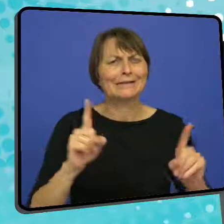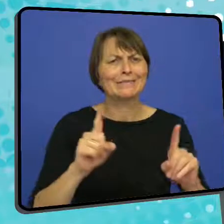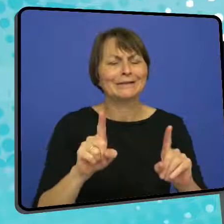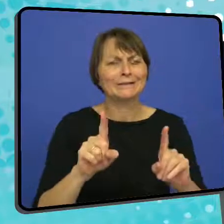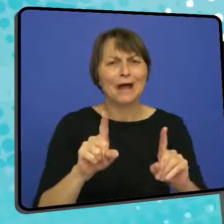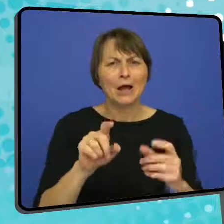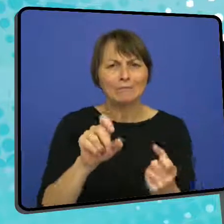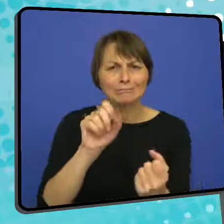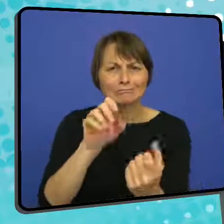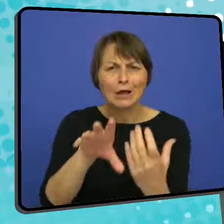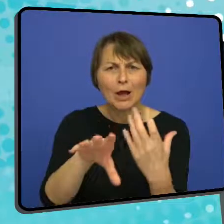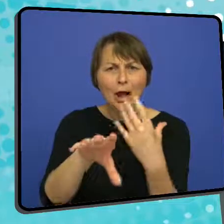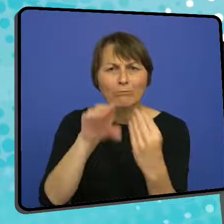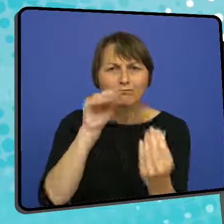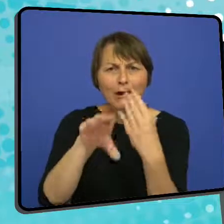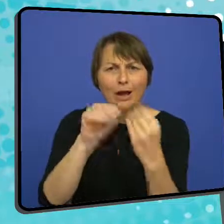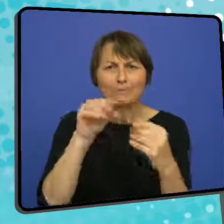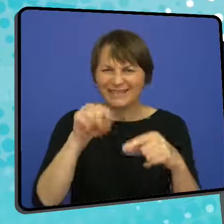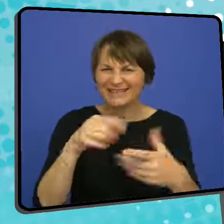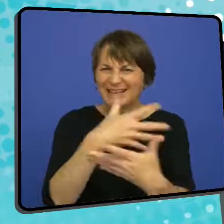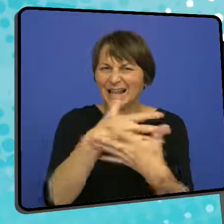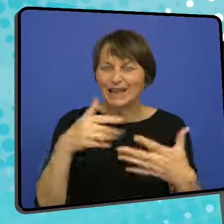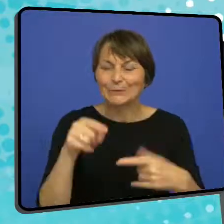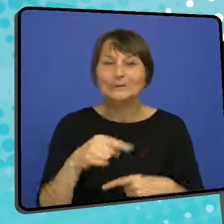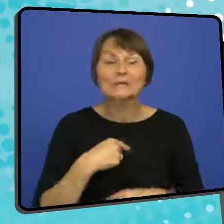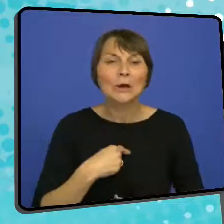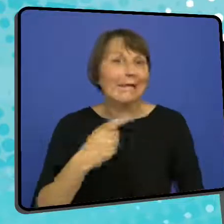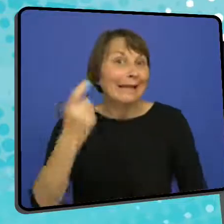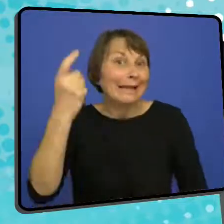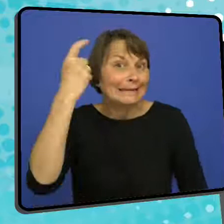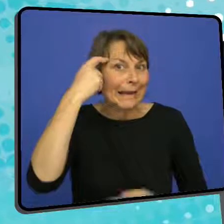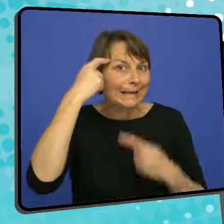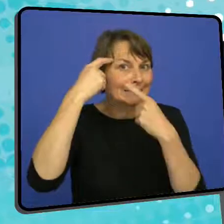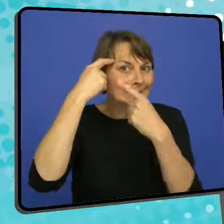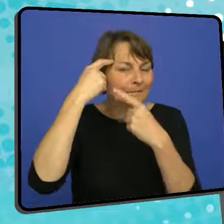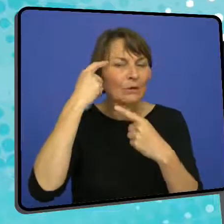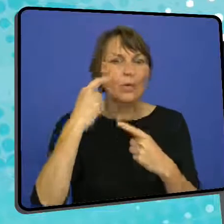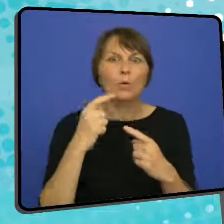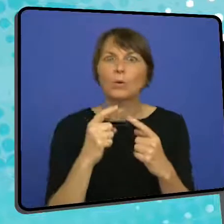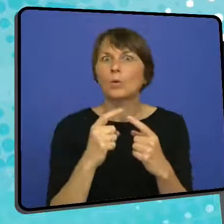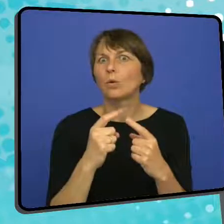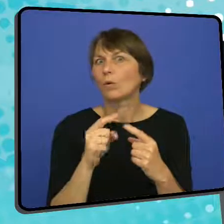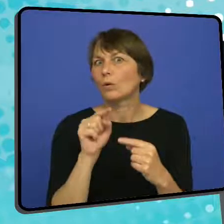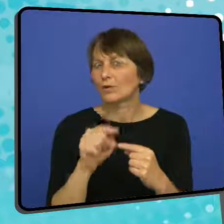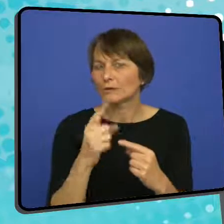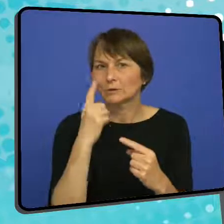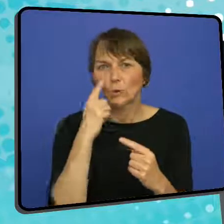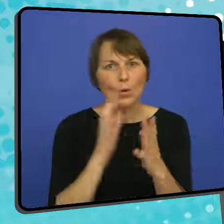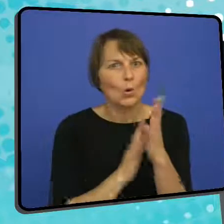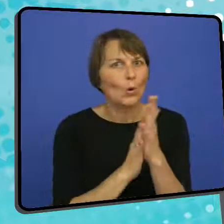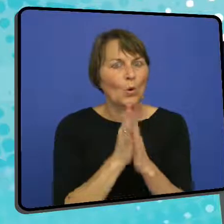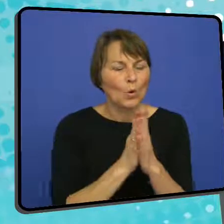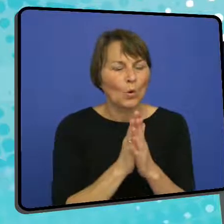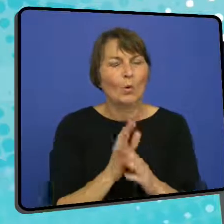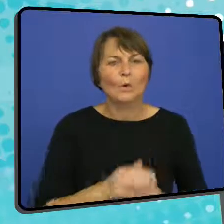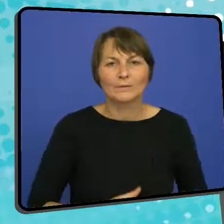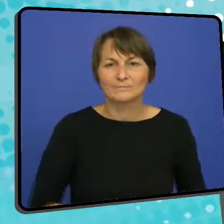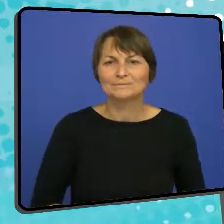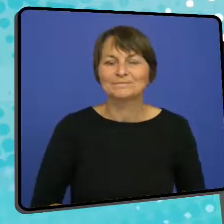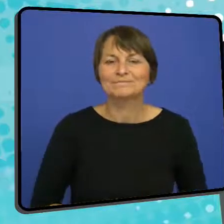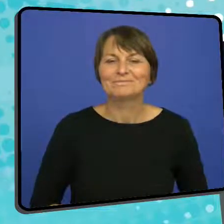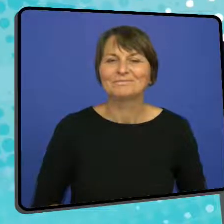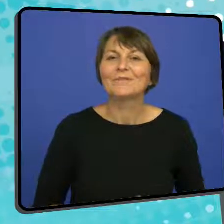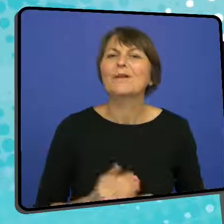found that intelligence super, super interesting. And I first started with a simple